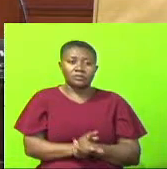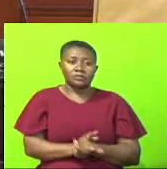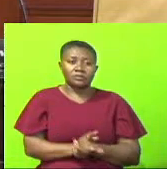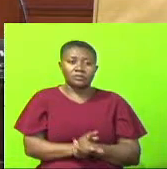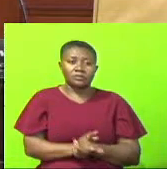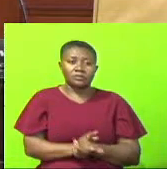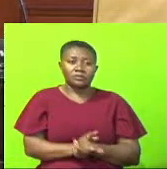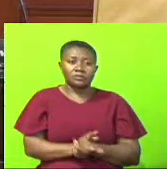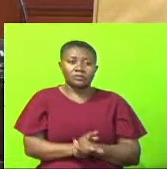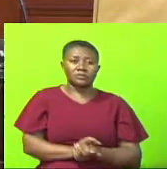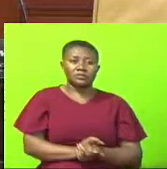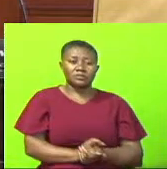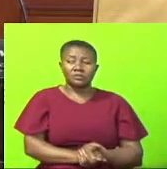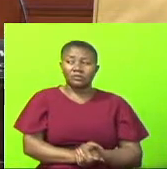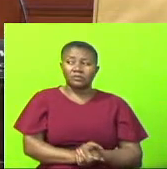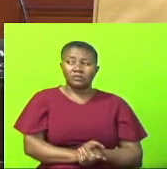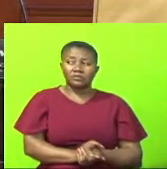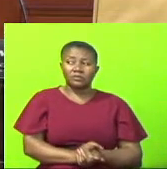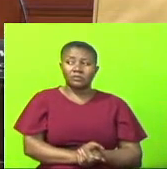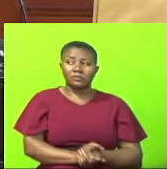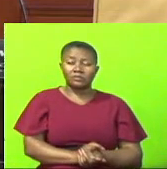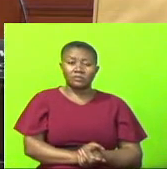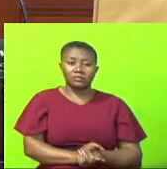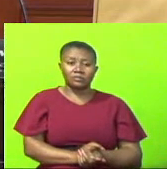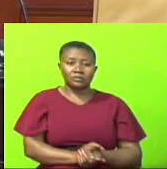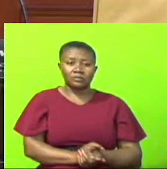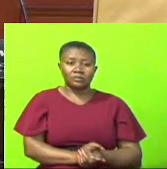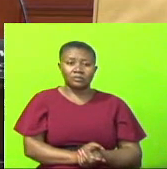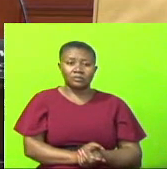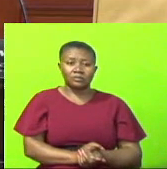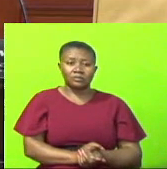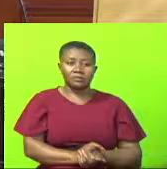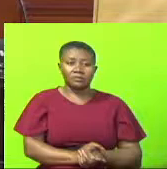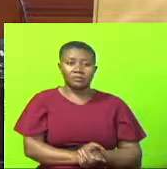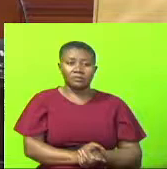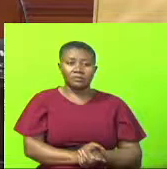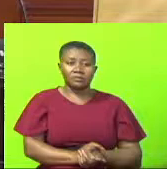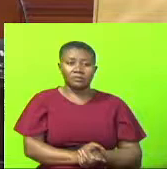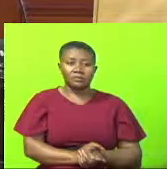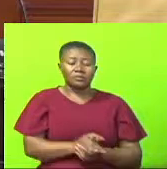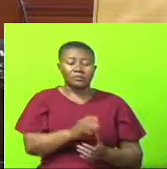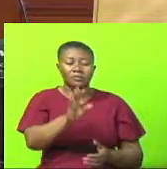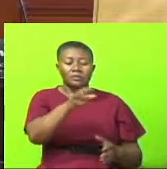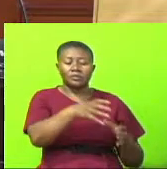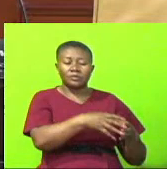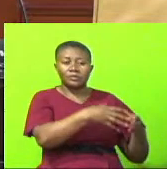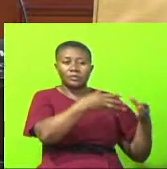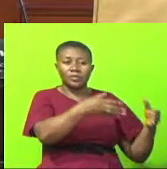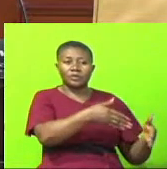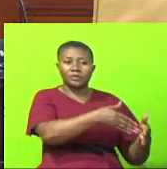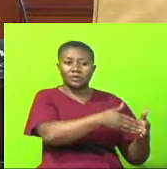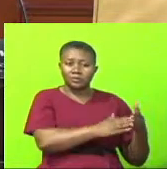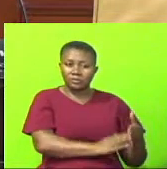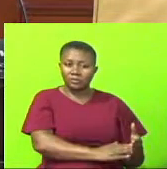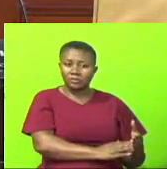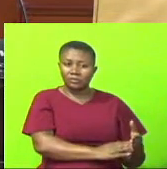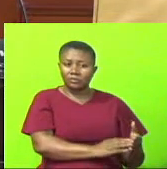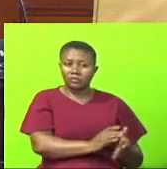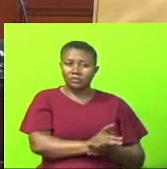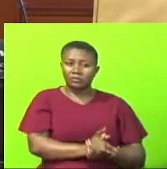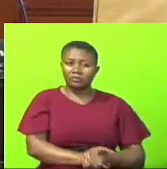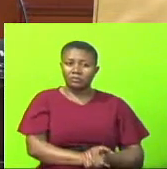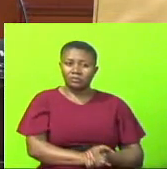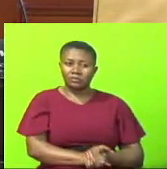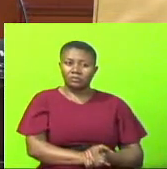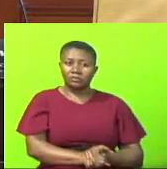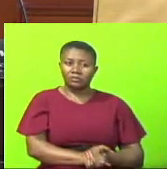Mr. Speaker, Majority Leader, Mr. Speaker, may I finish, Mr. Speaker? Majority Leader. Mr. Speaker, may I finish? Now, Mr.